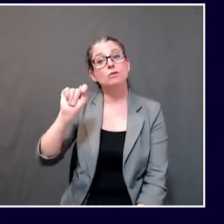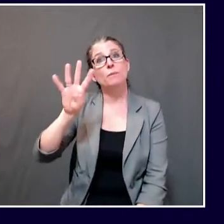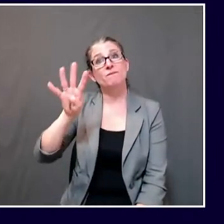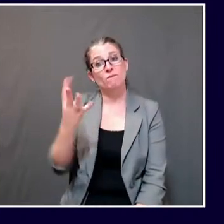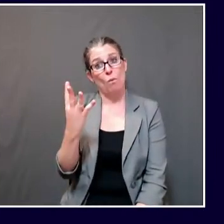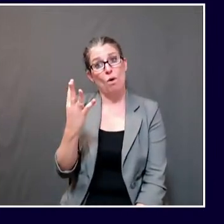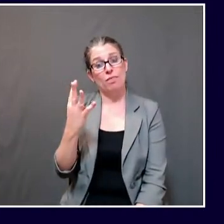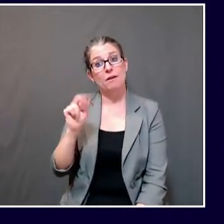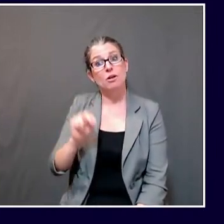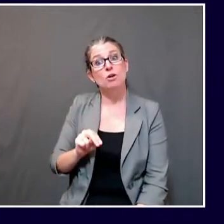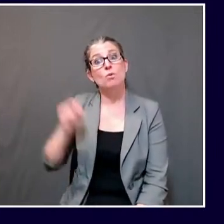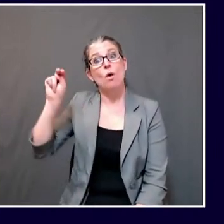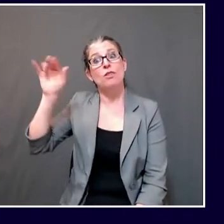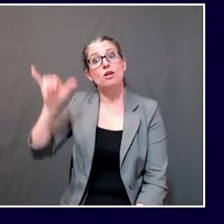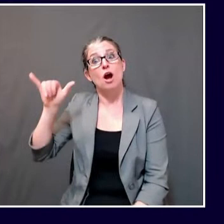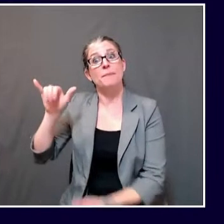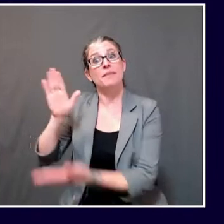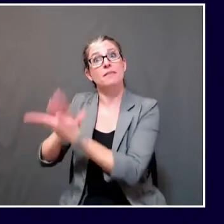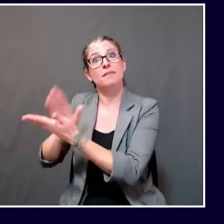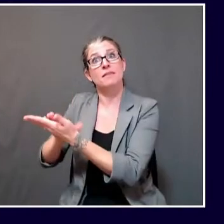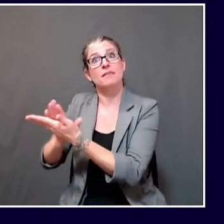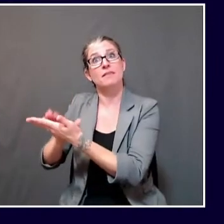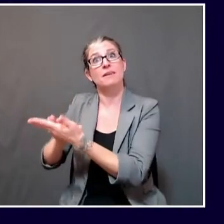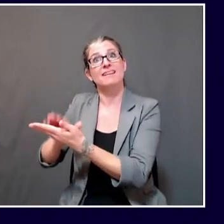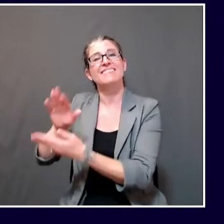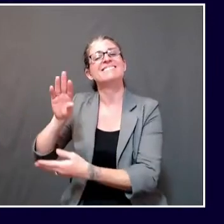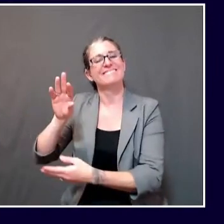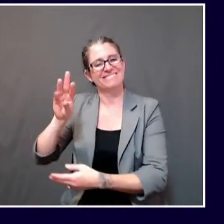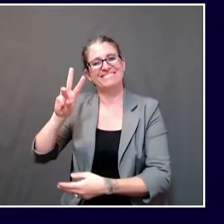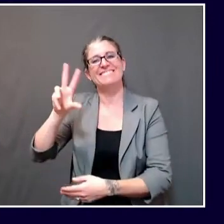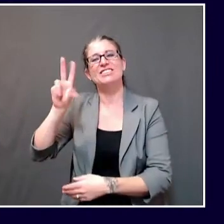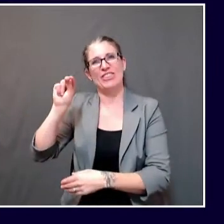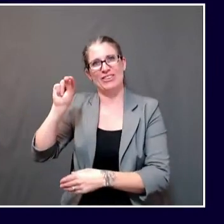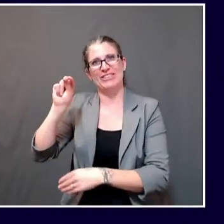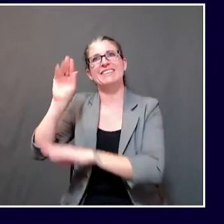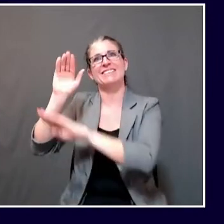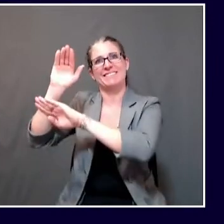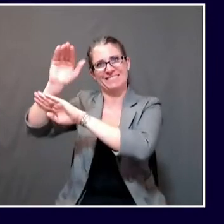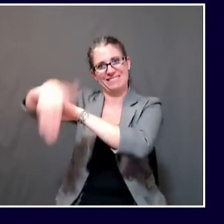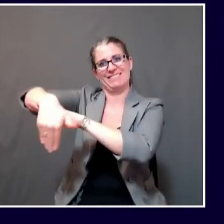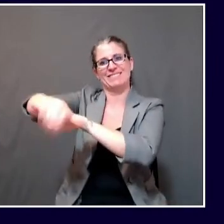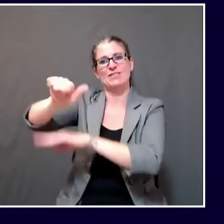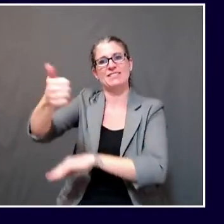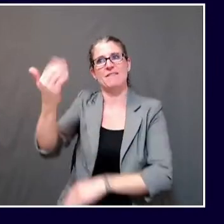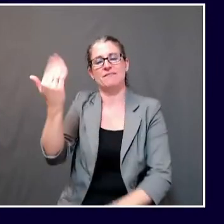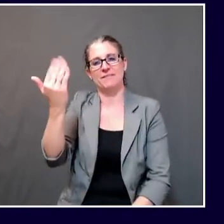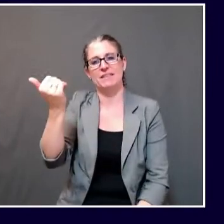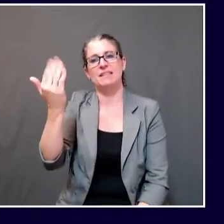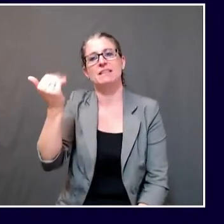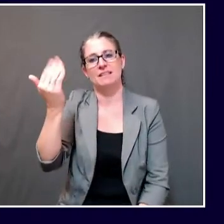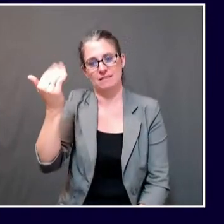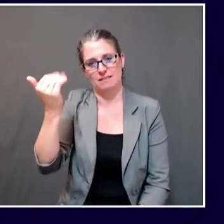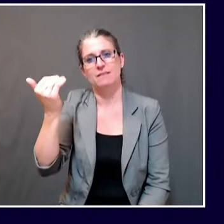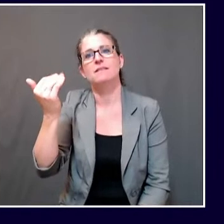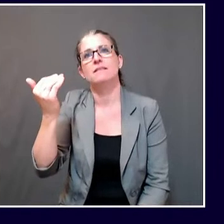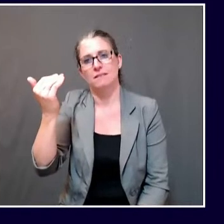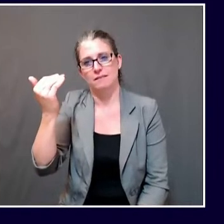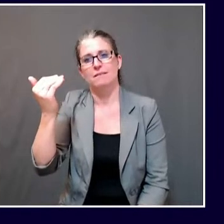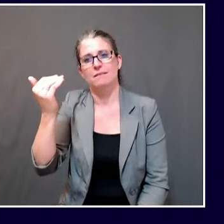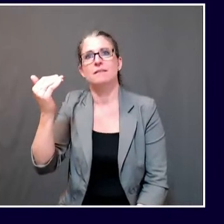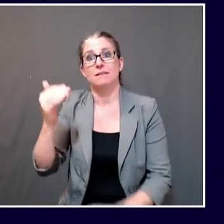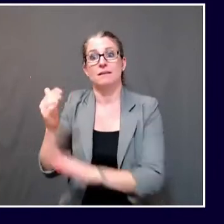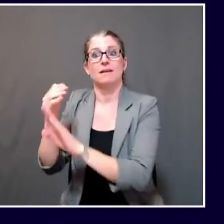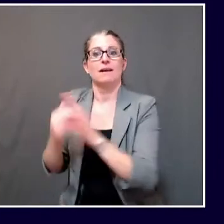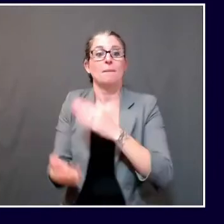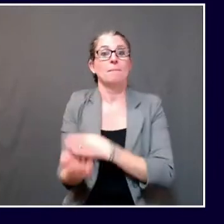Yarmouth Academy, from 6:30 p.m. to 10:15 p.m. I erroneously said a.m.